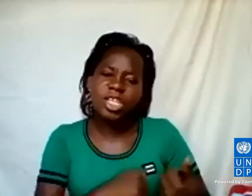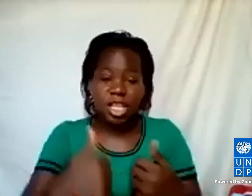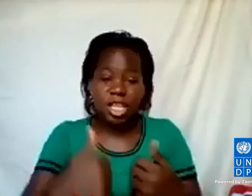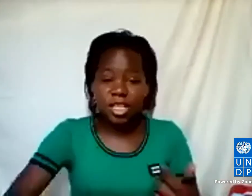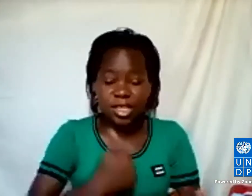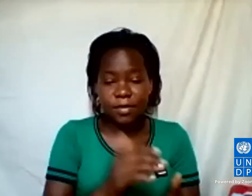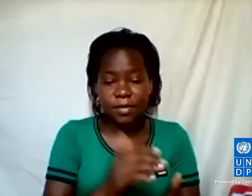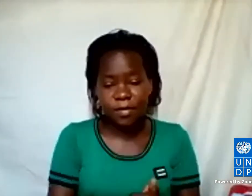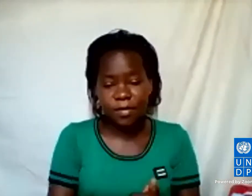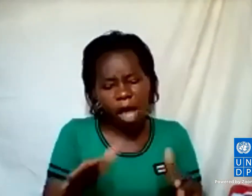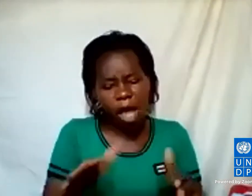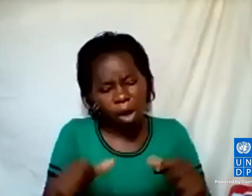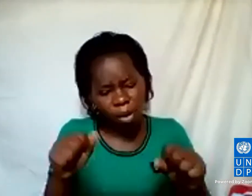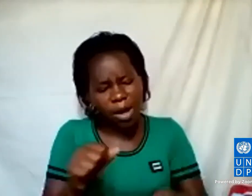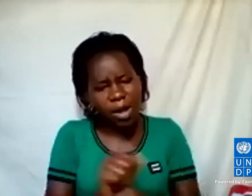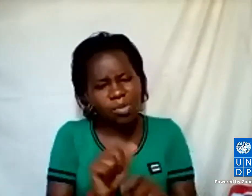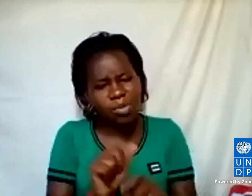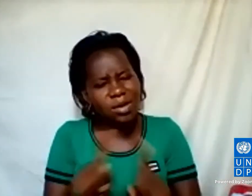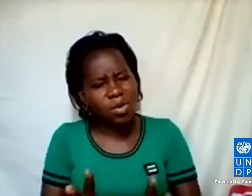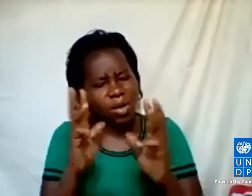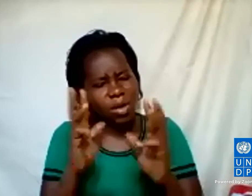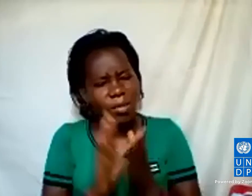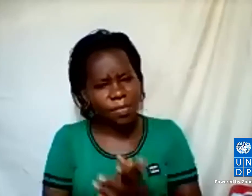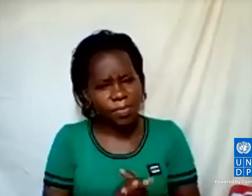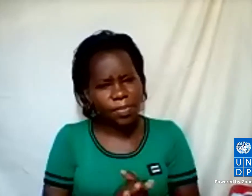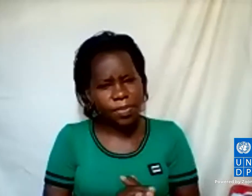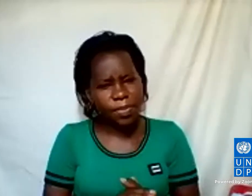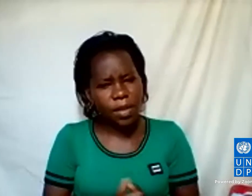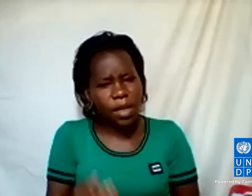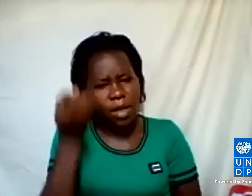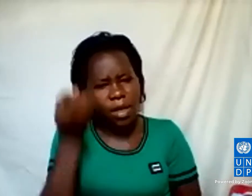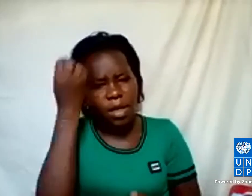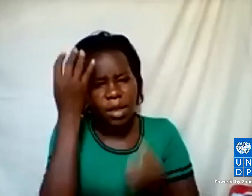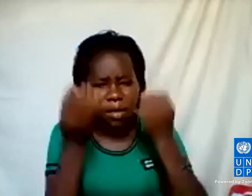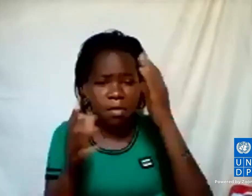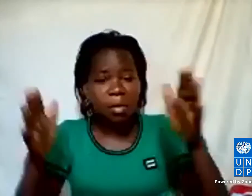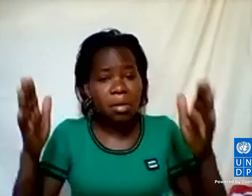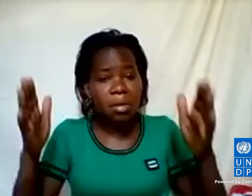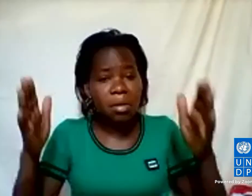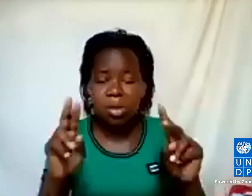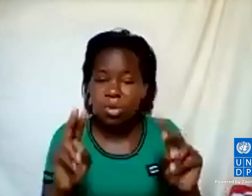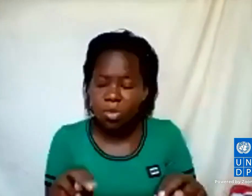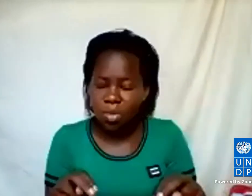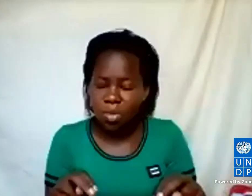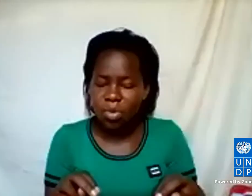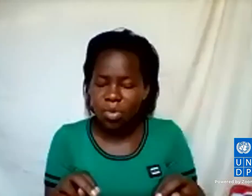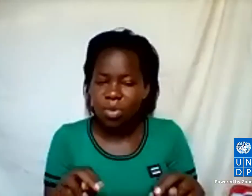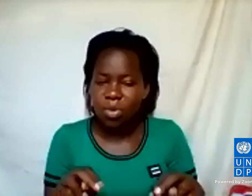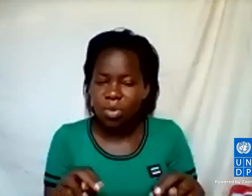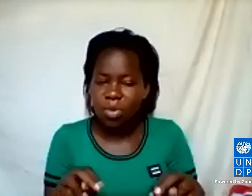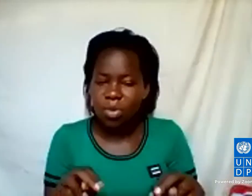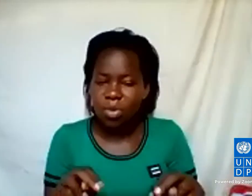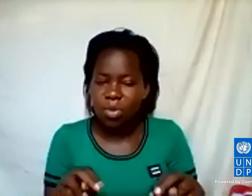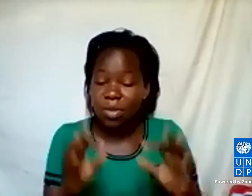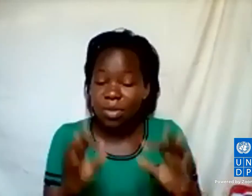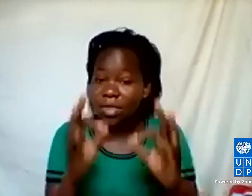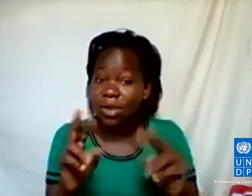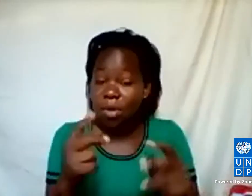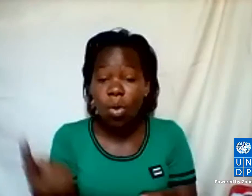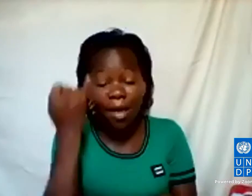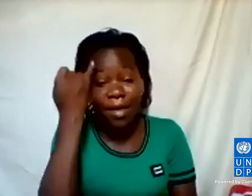do different? This. An innovation is not something big where you come up with a new product. No, it can be an idea. It can be something that saves the